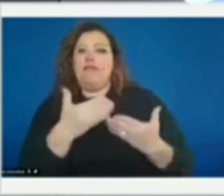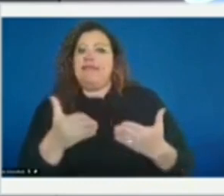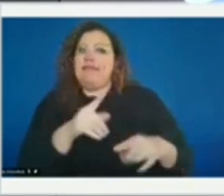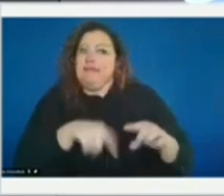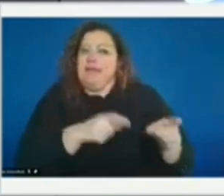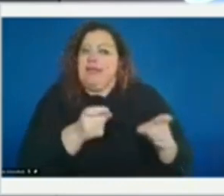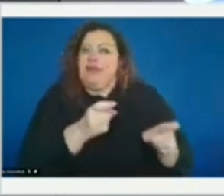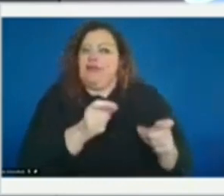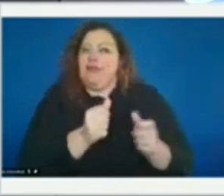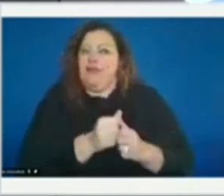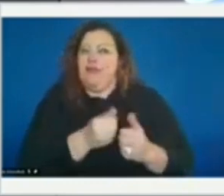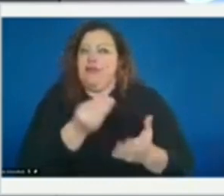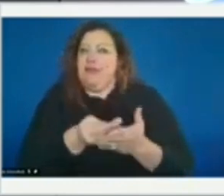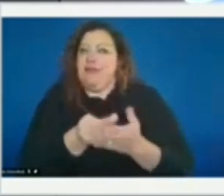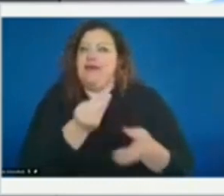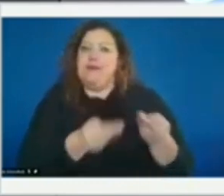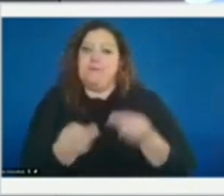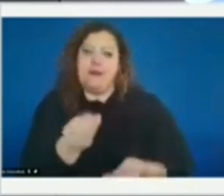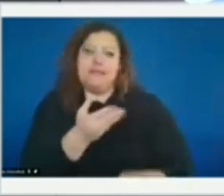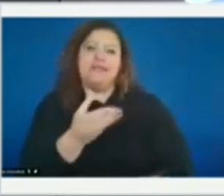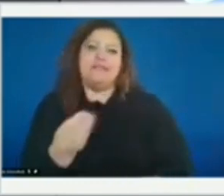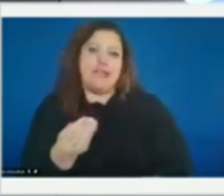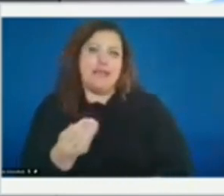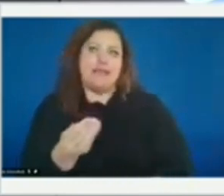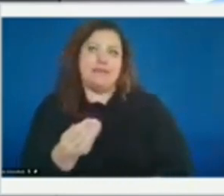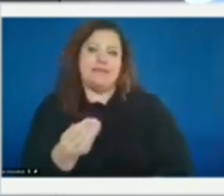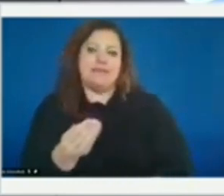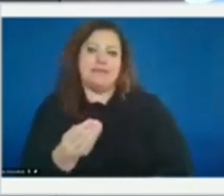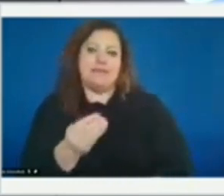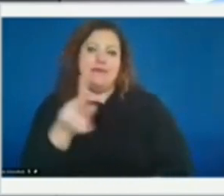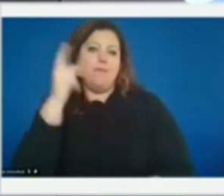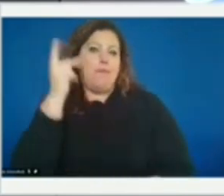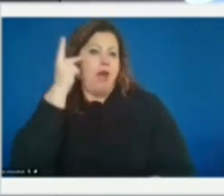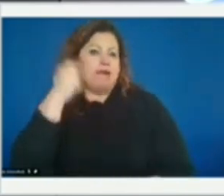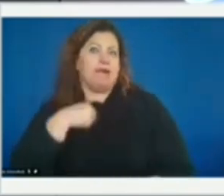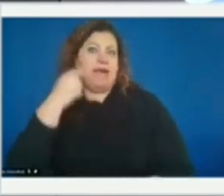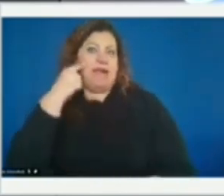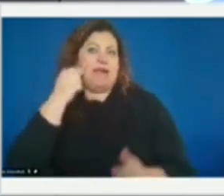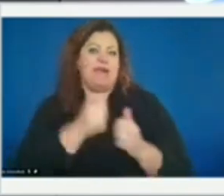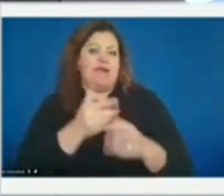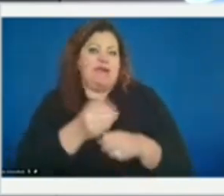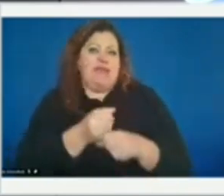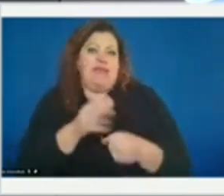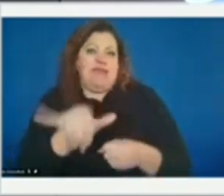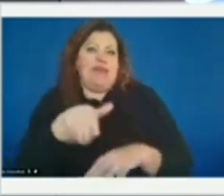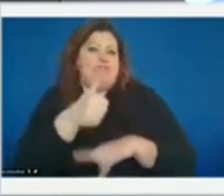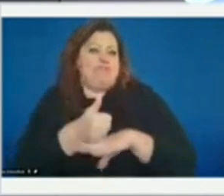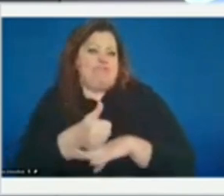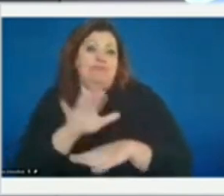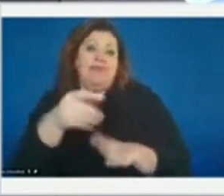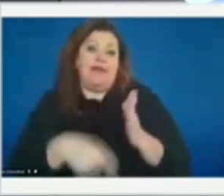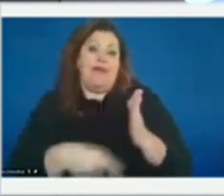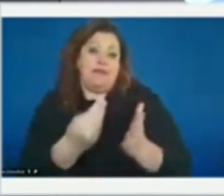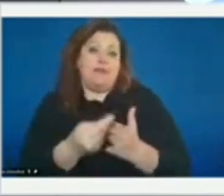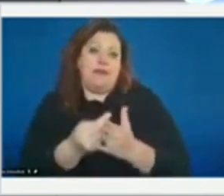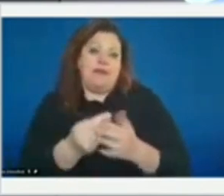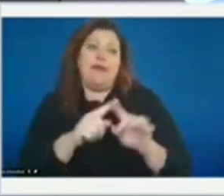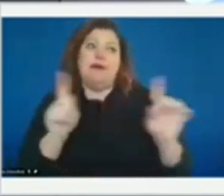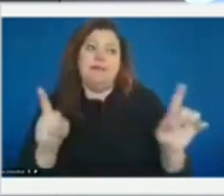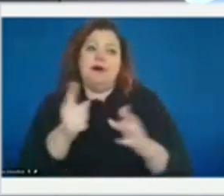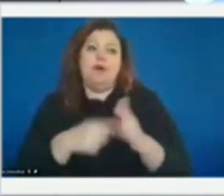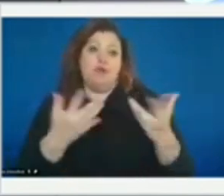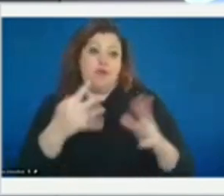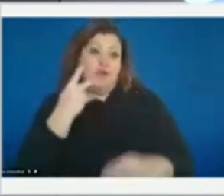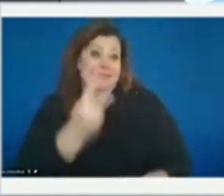with budgets and the politics, I think, of getting something like that off the ground. It costs money. But what we have seen is it's